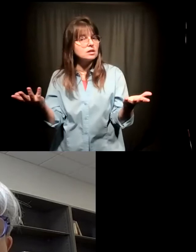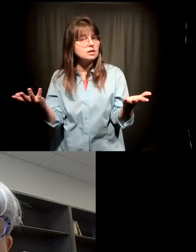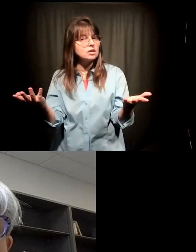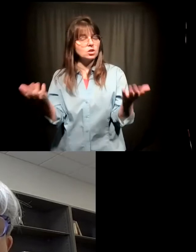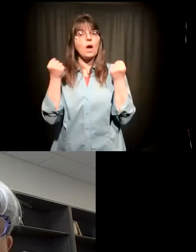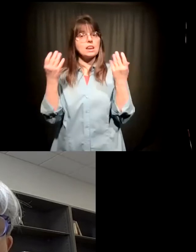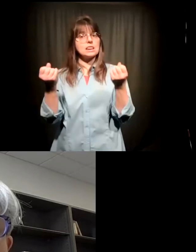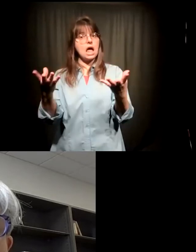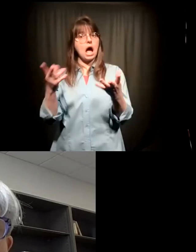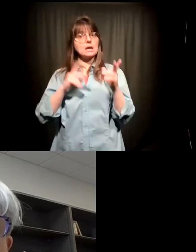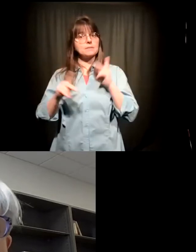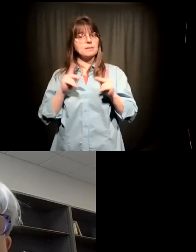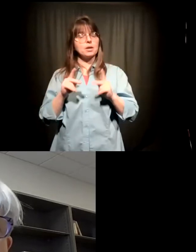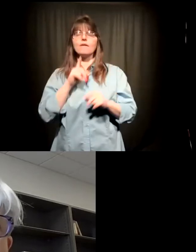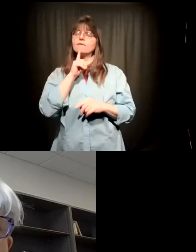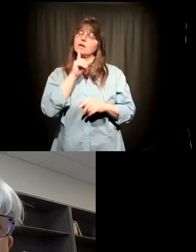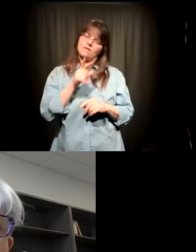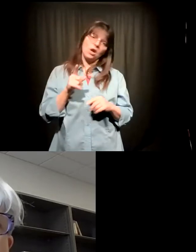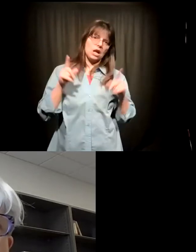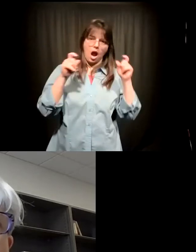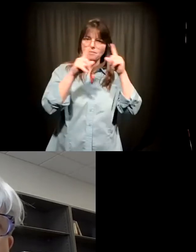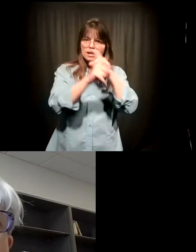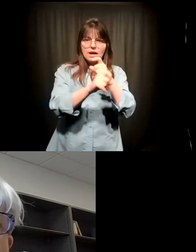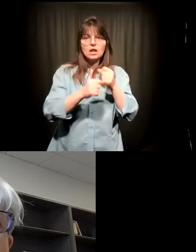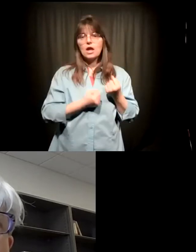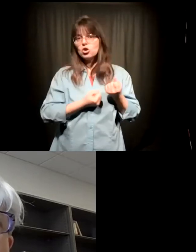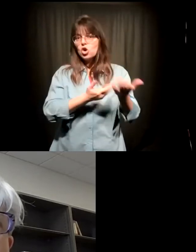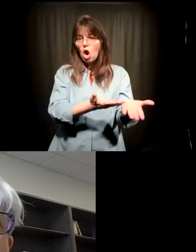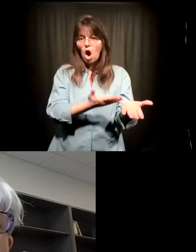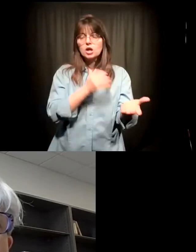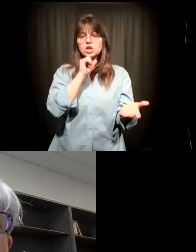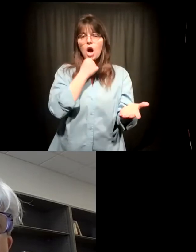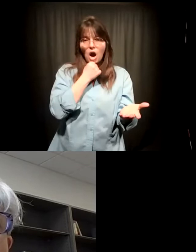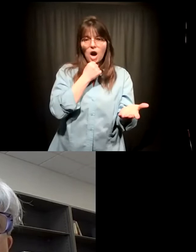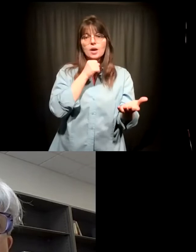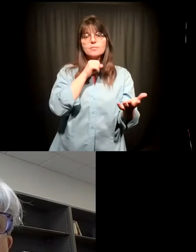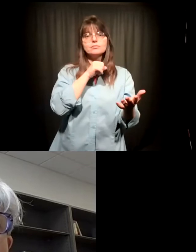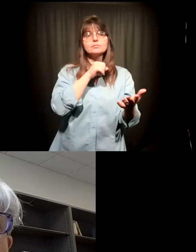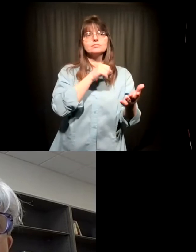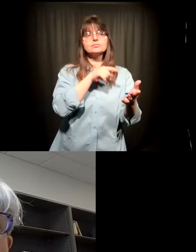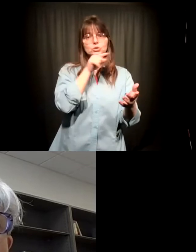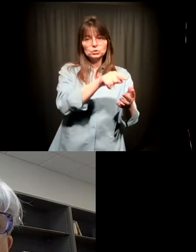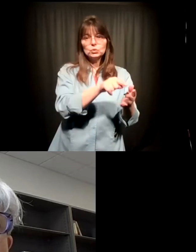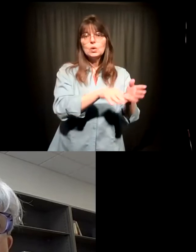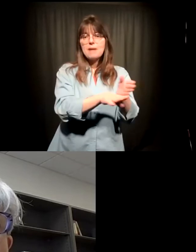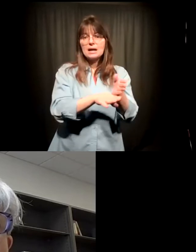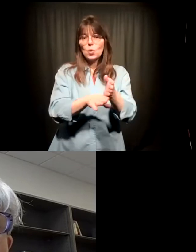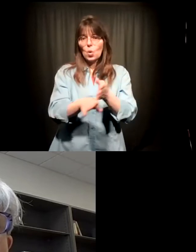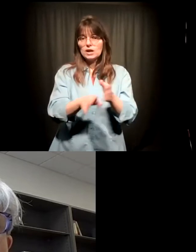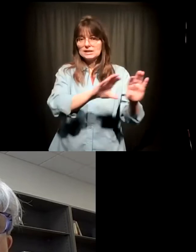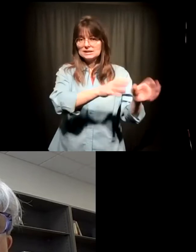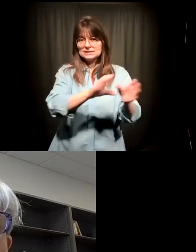were very complicated, who caused harm to minorities, And I